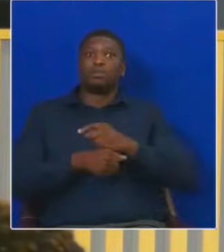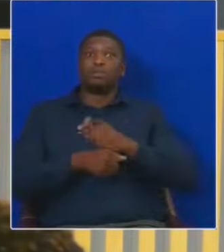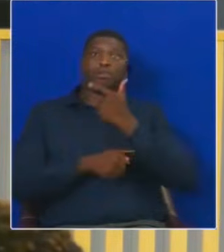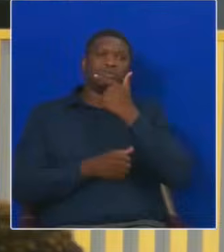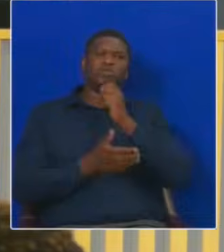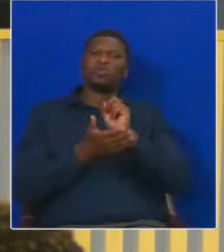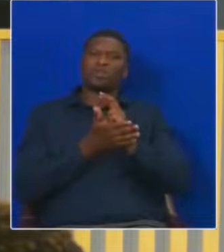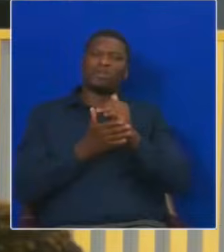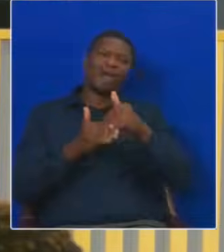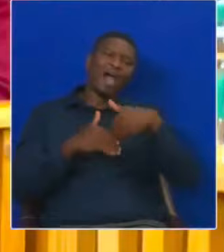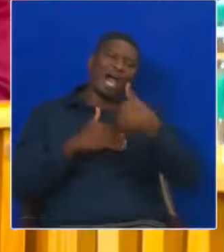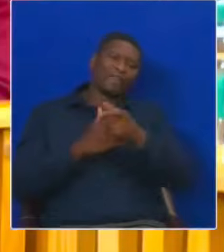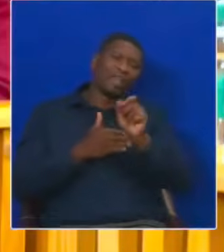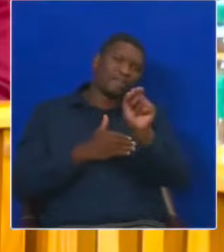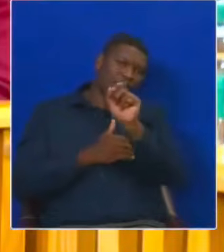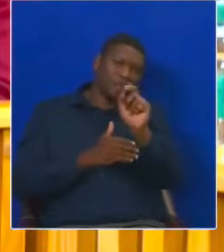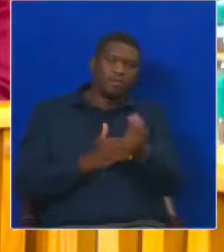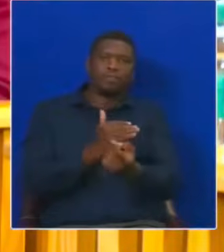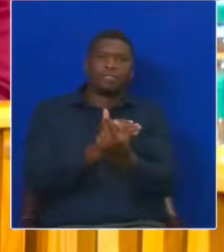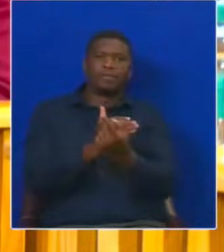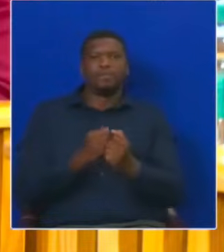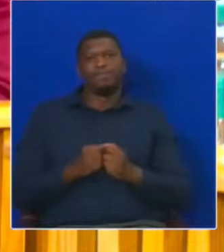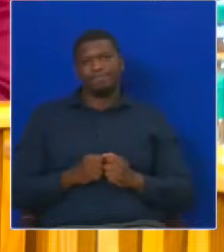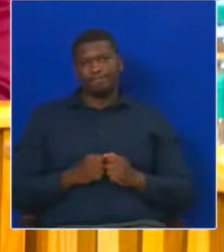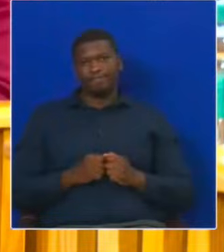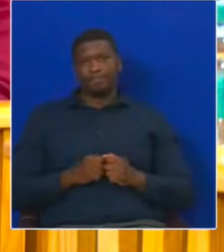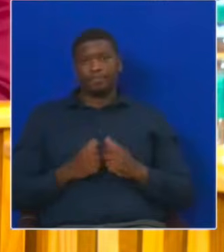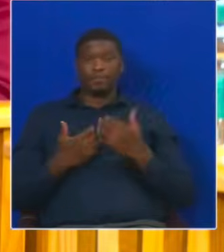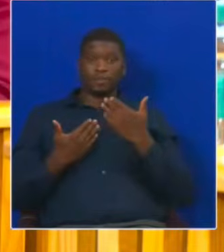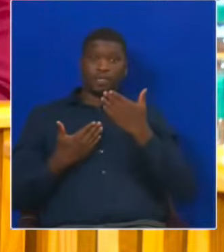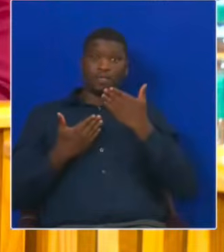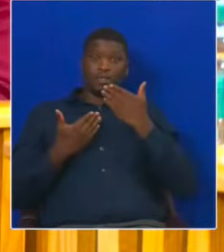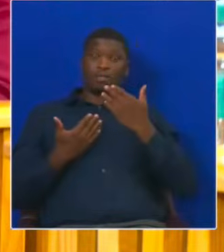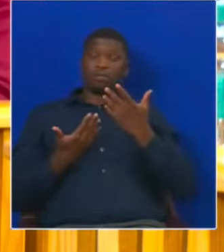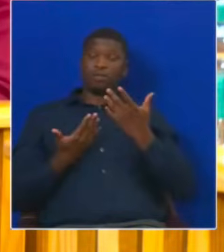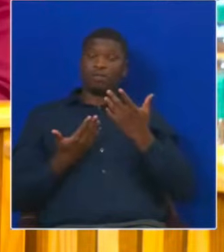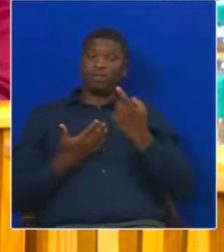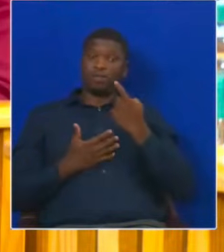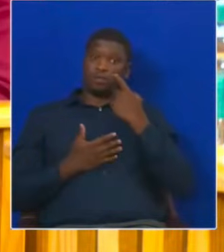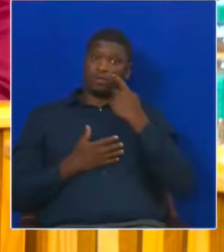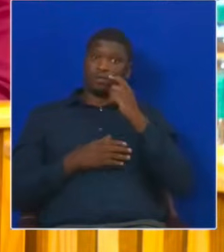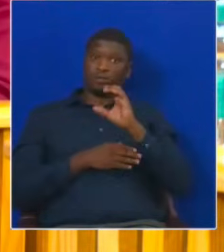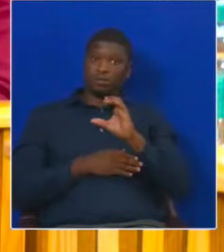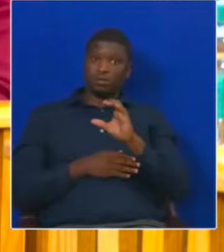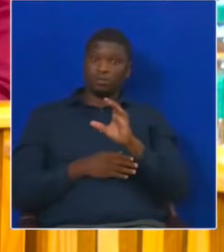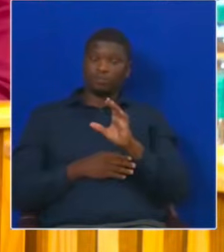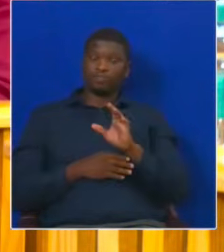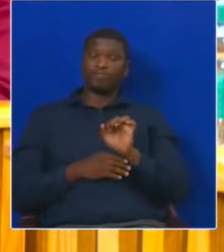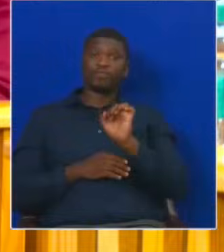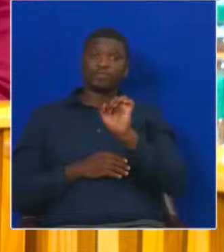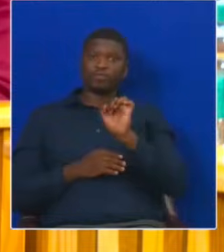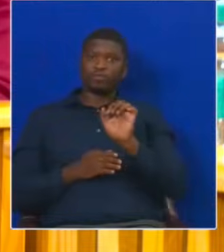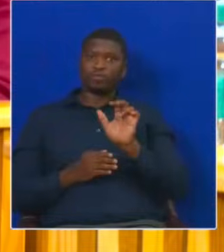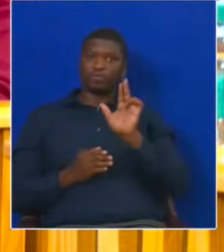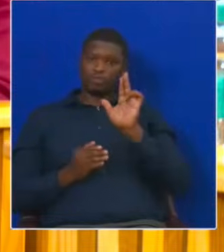Thank you, Witness C. Just to record that your affidavit in that respect is attached